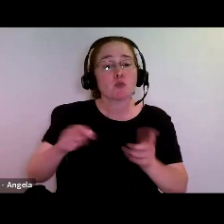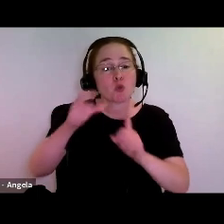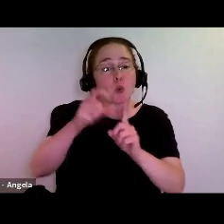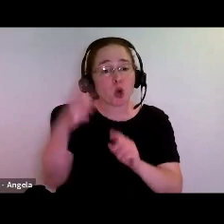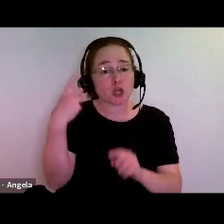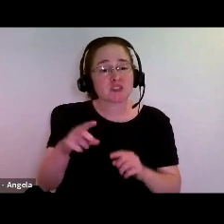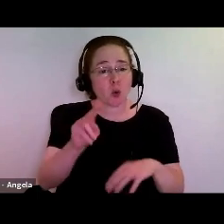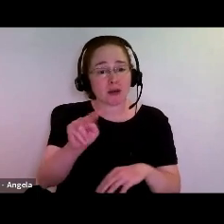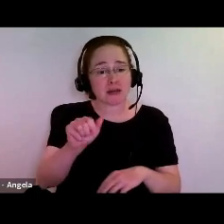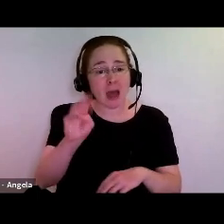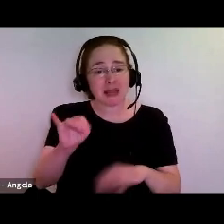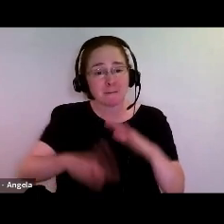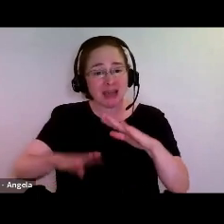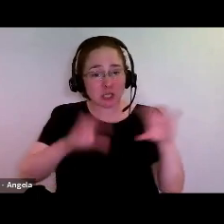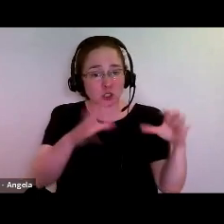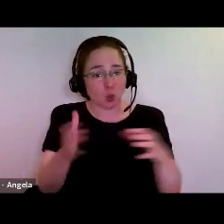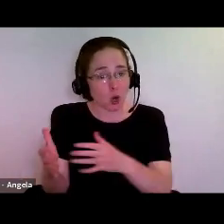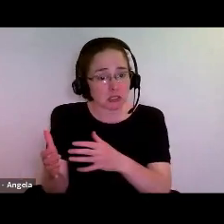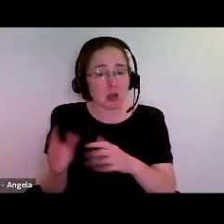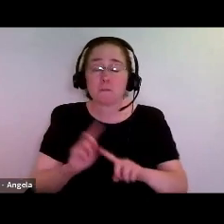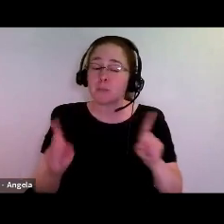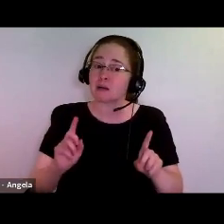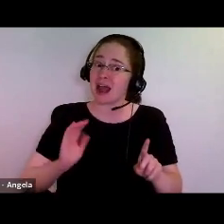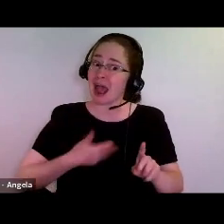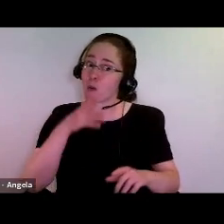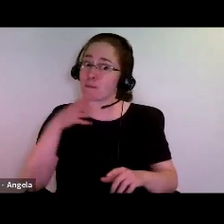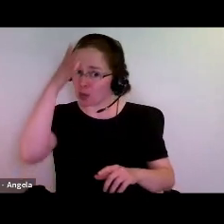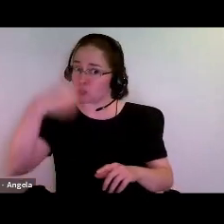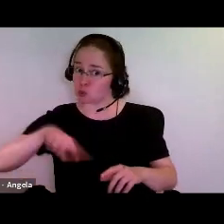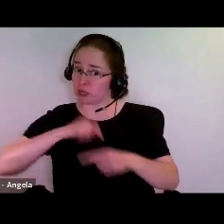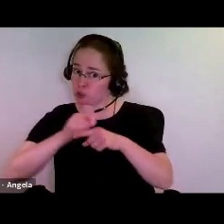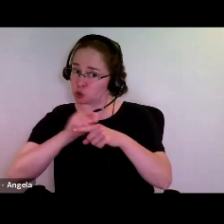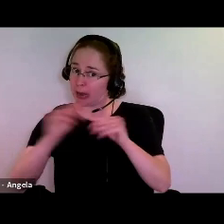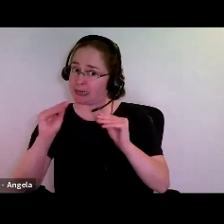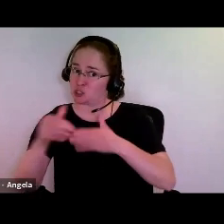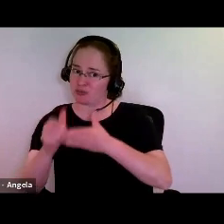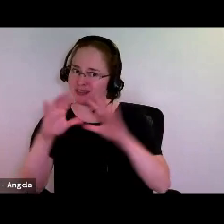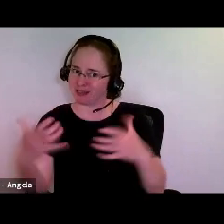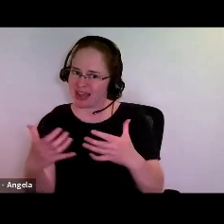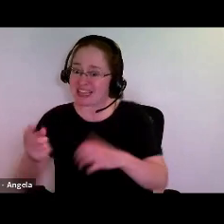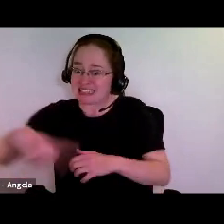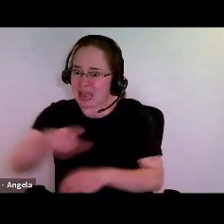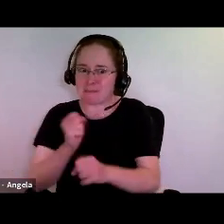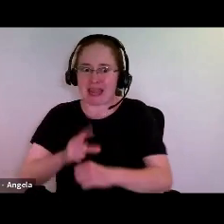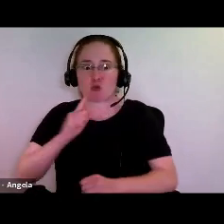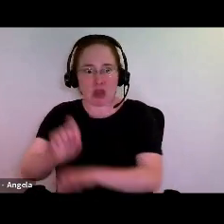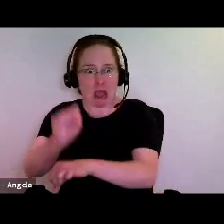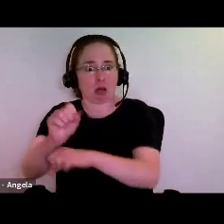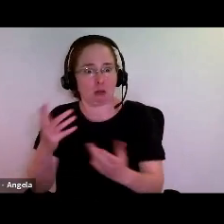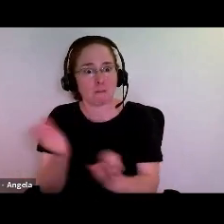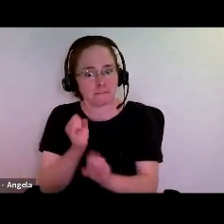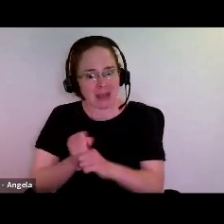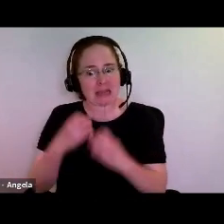course, but the parents that we've trained to lead the classes are the ones who make it real and who make